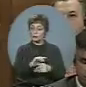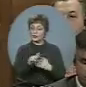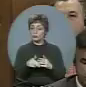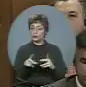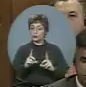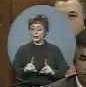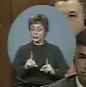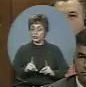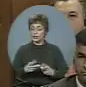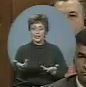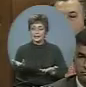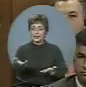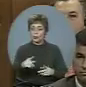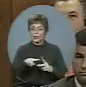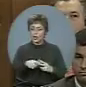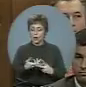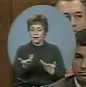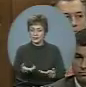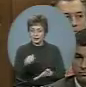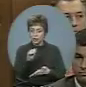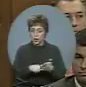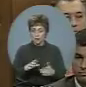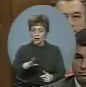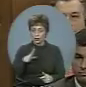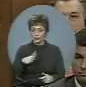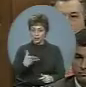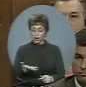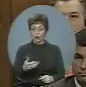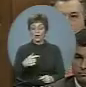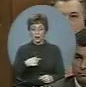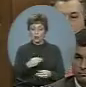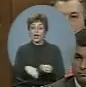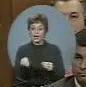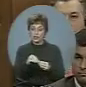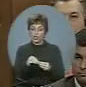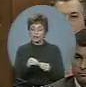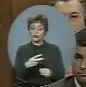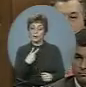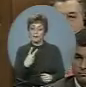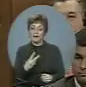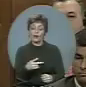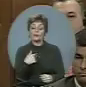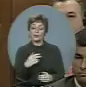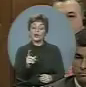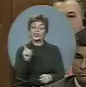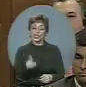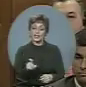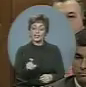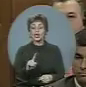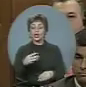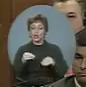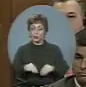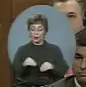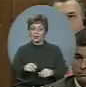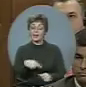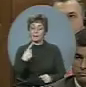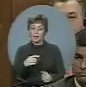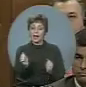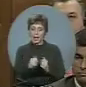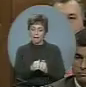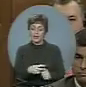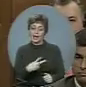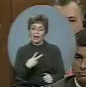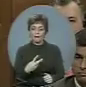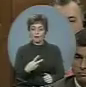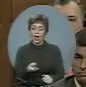voice to those who would ask our Prime Minister to speak with the voice of Canada, to speak with the decency of politics, to speak